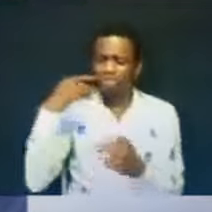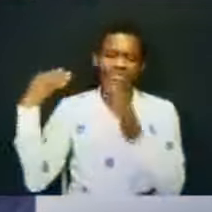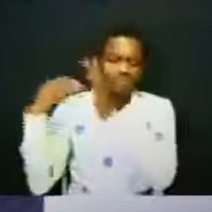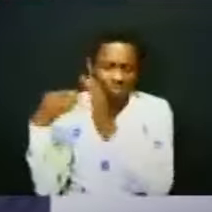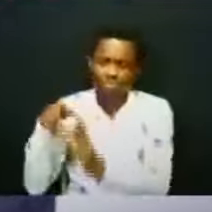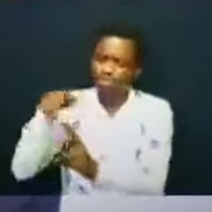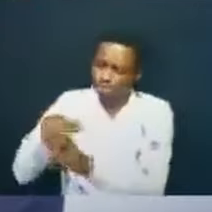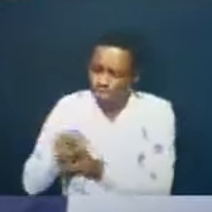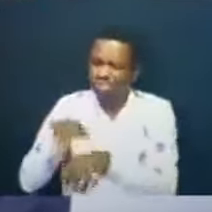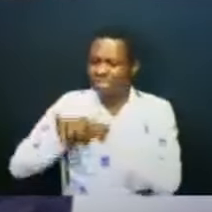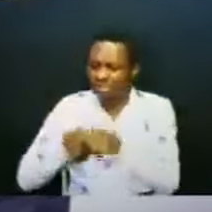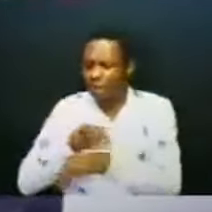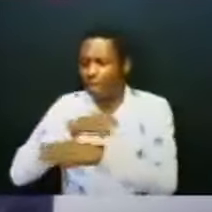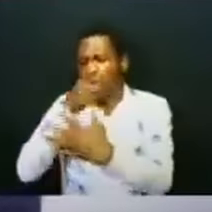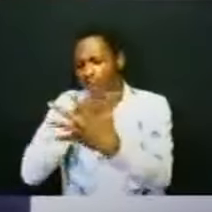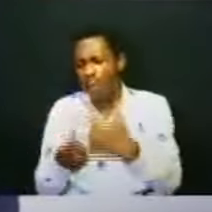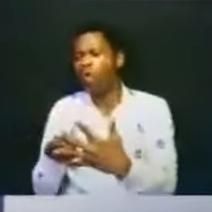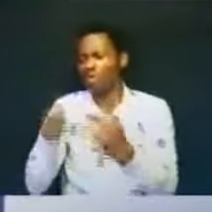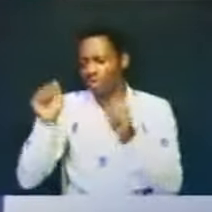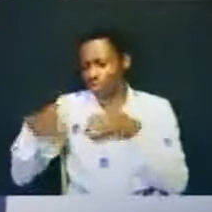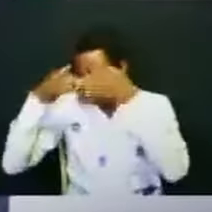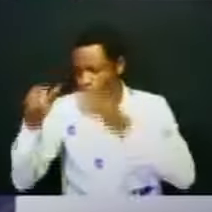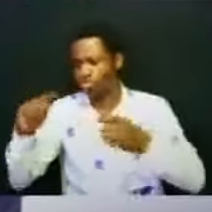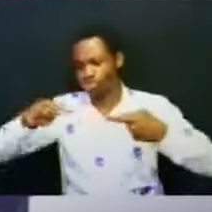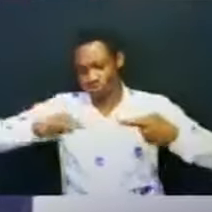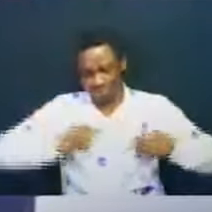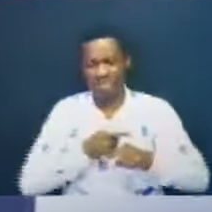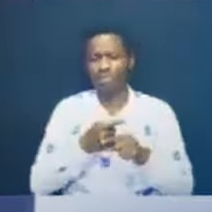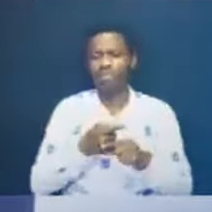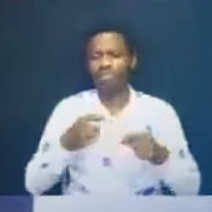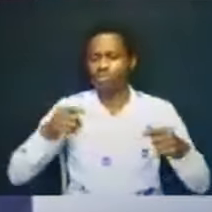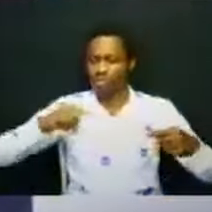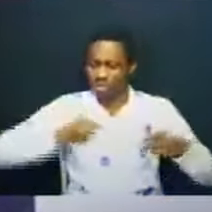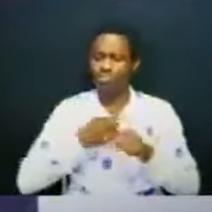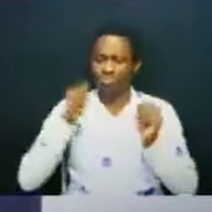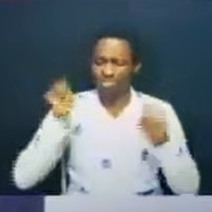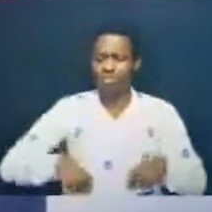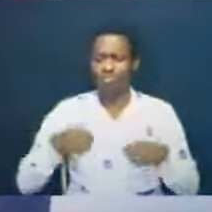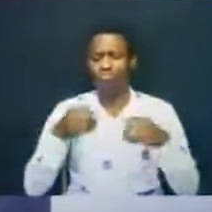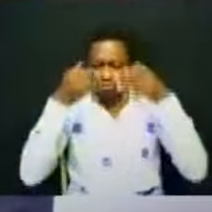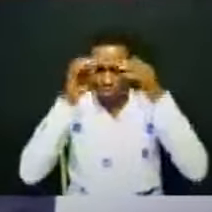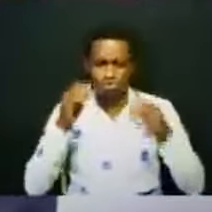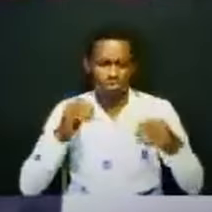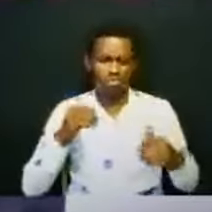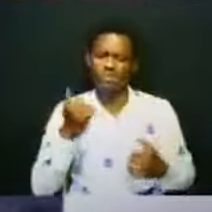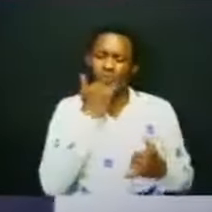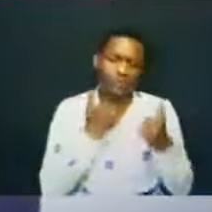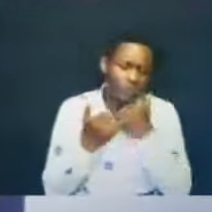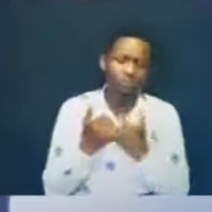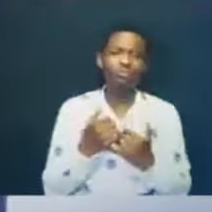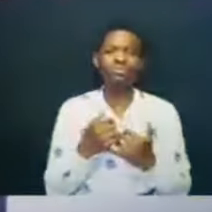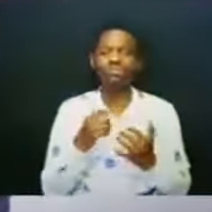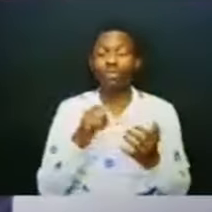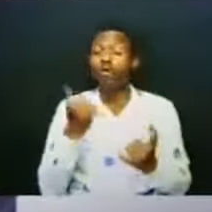things. Mommy, I'm sure, sir, no, me, because they can cause offense. It says will be to me at the sintidu ato aba. An